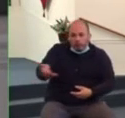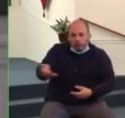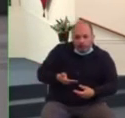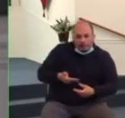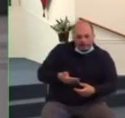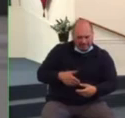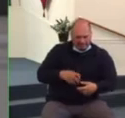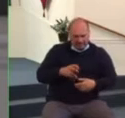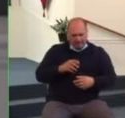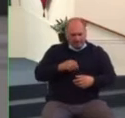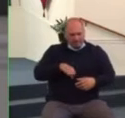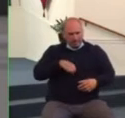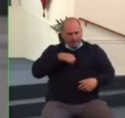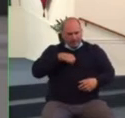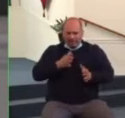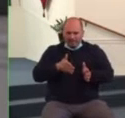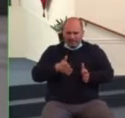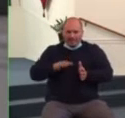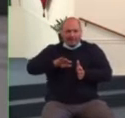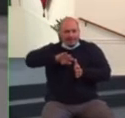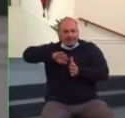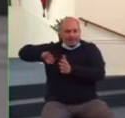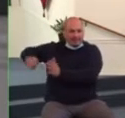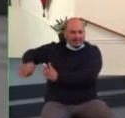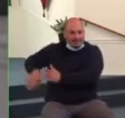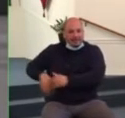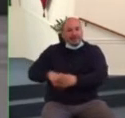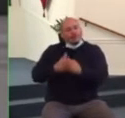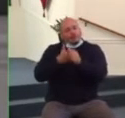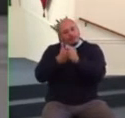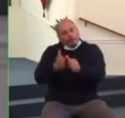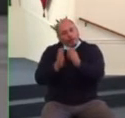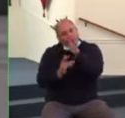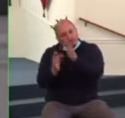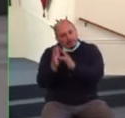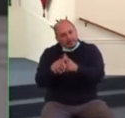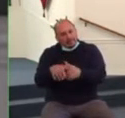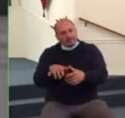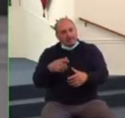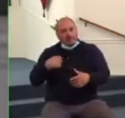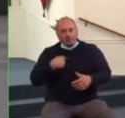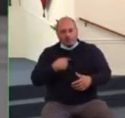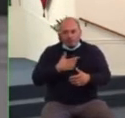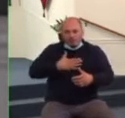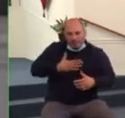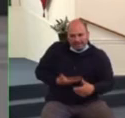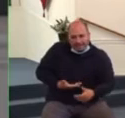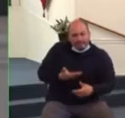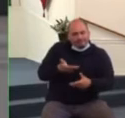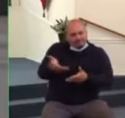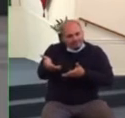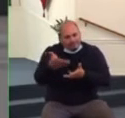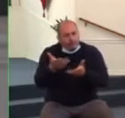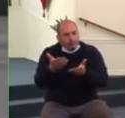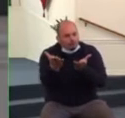aside to serve us and to suffer for us and to die for us.